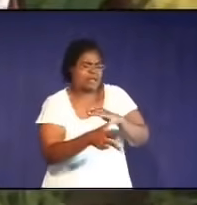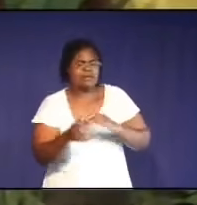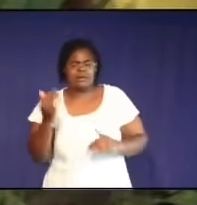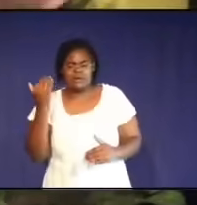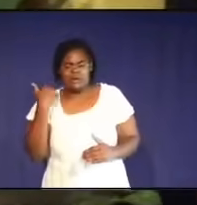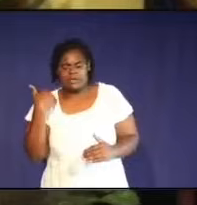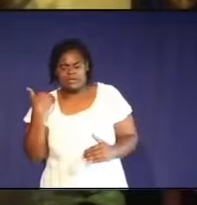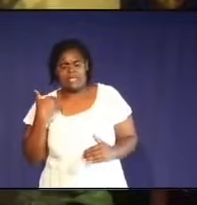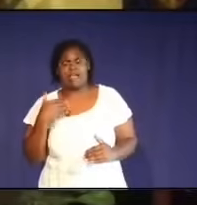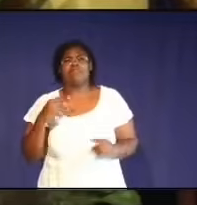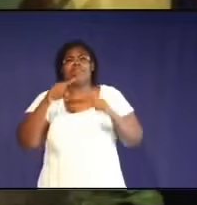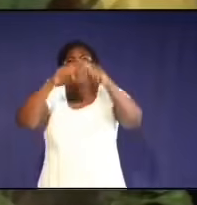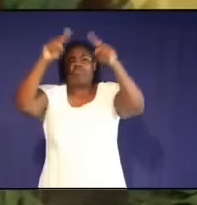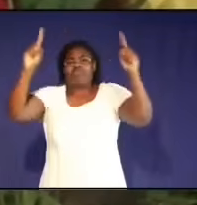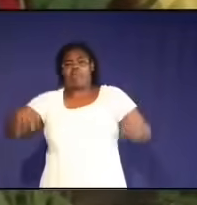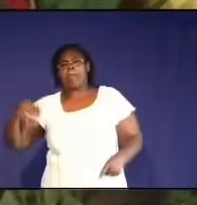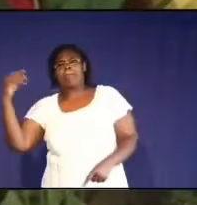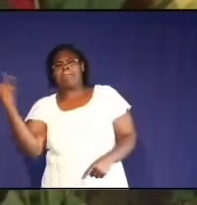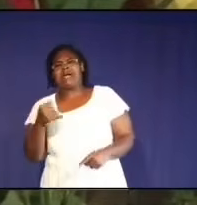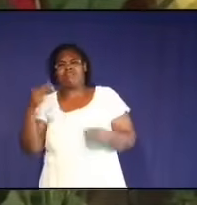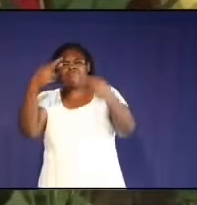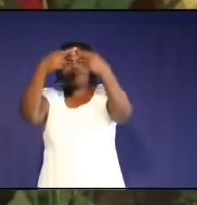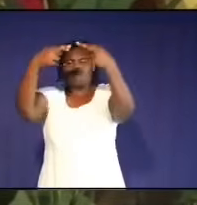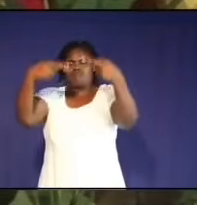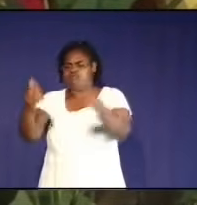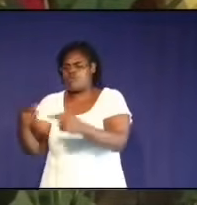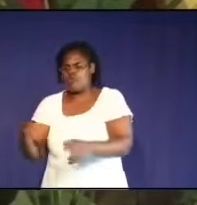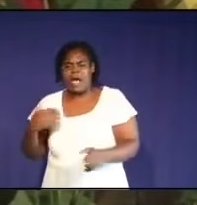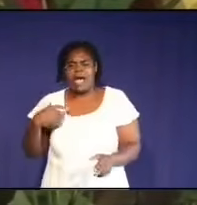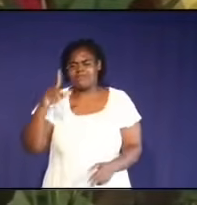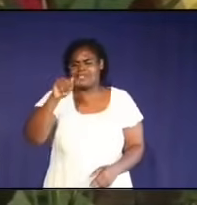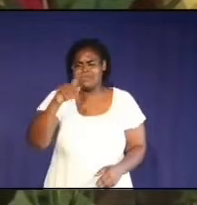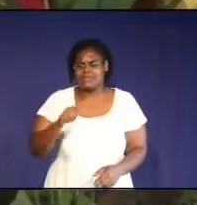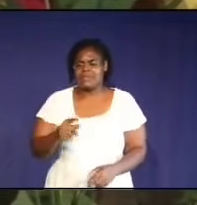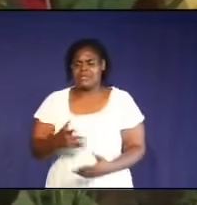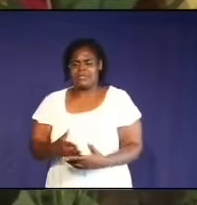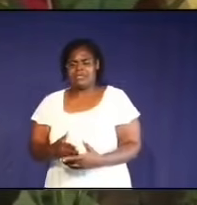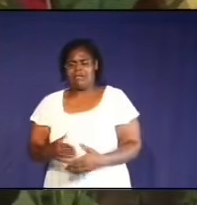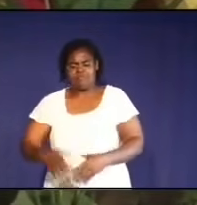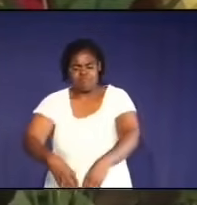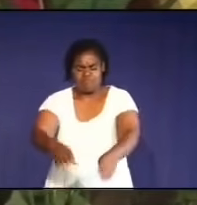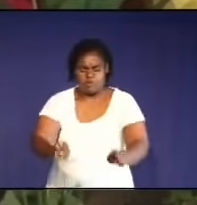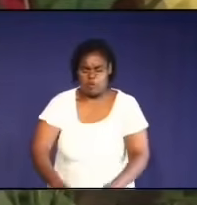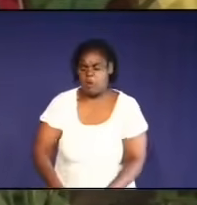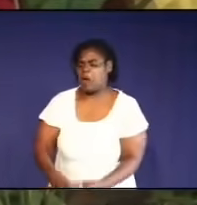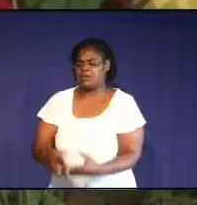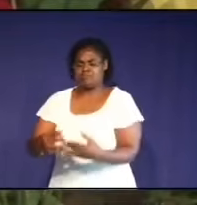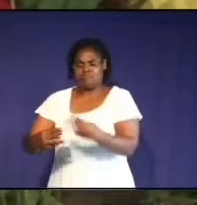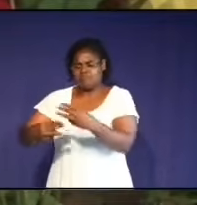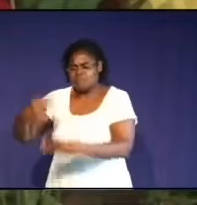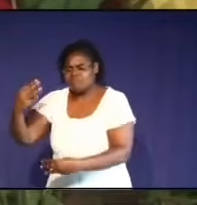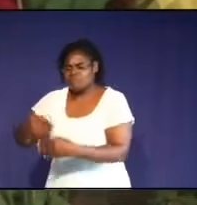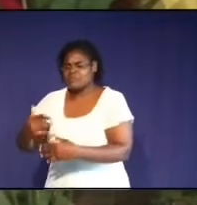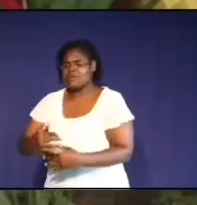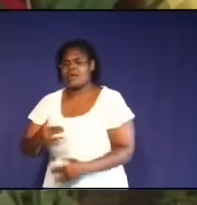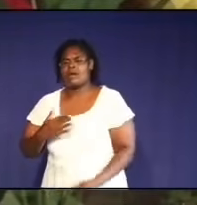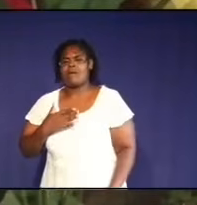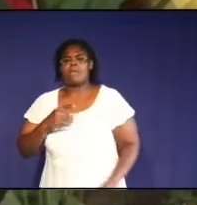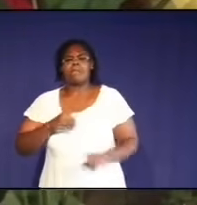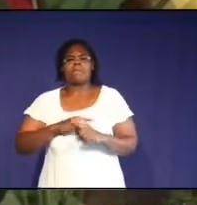have a flat TV in every room, you have carpet wall to wall, but you still